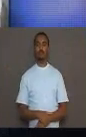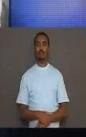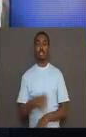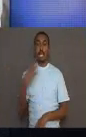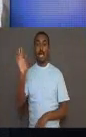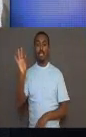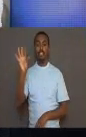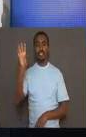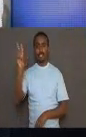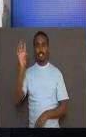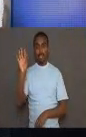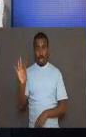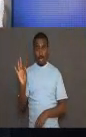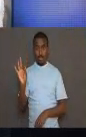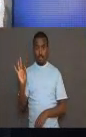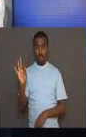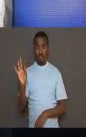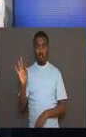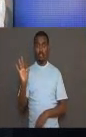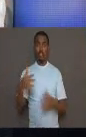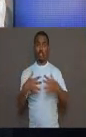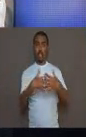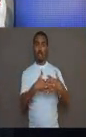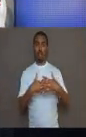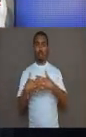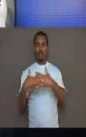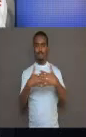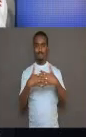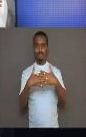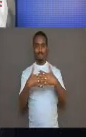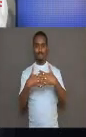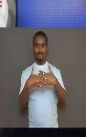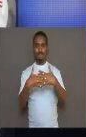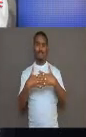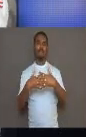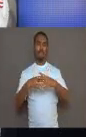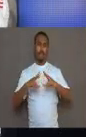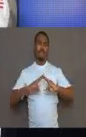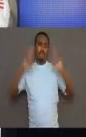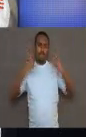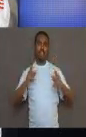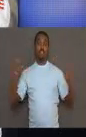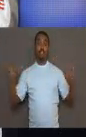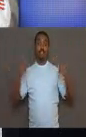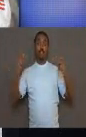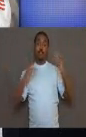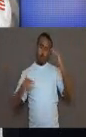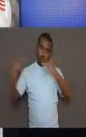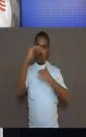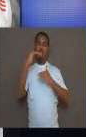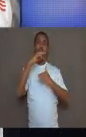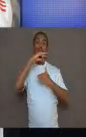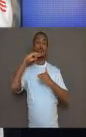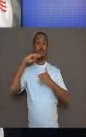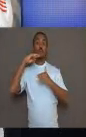In 1969, the USA scored a great victory over the Russians